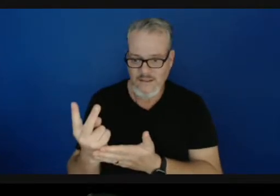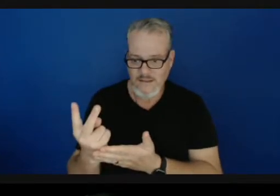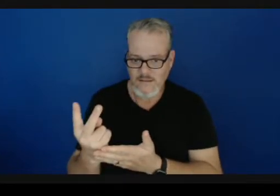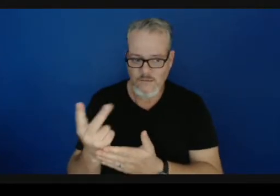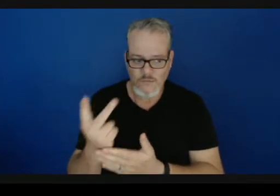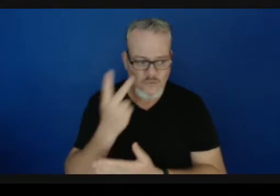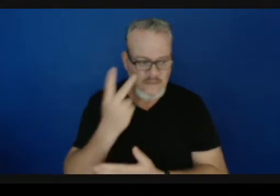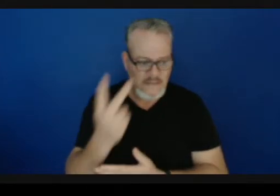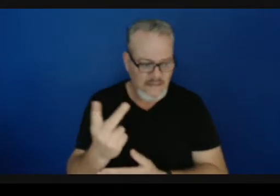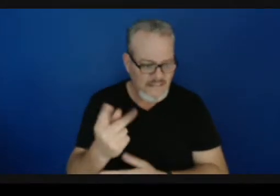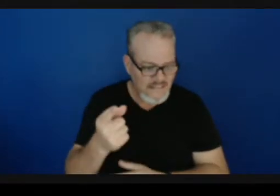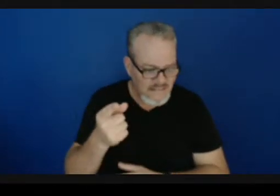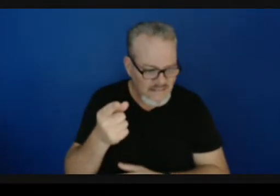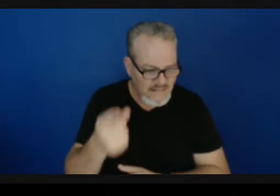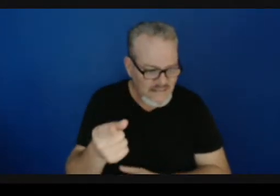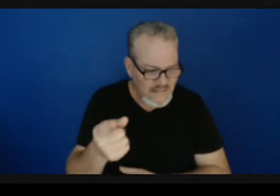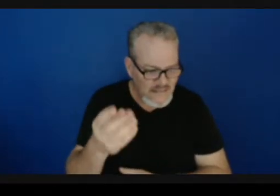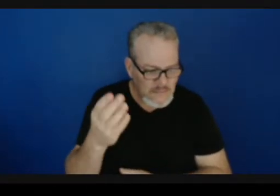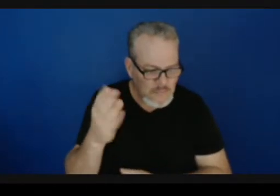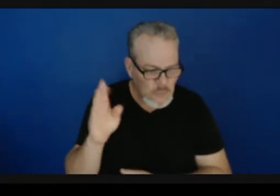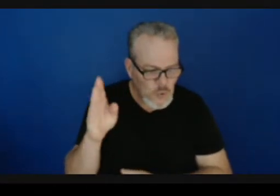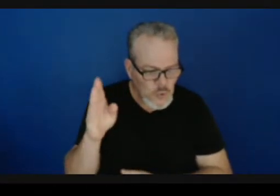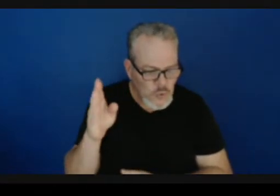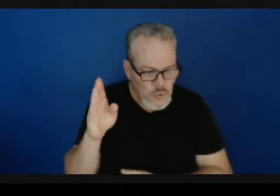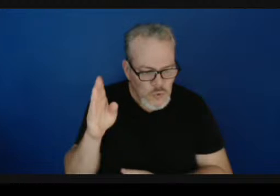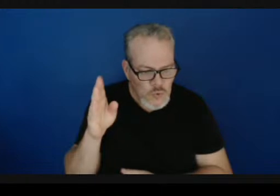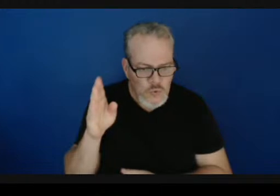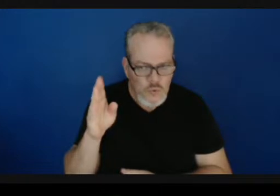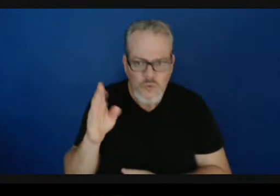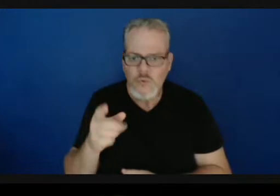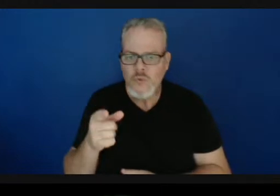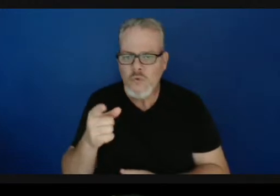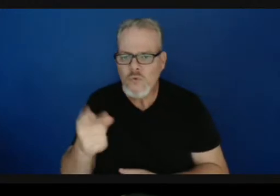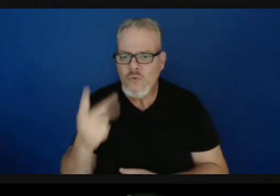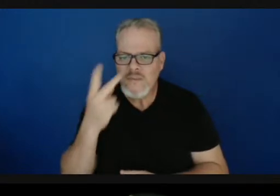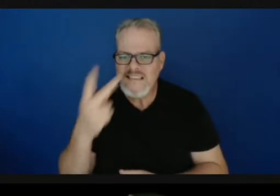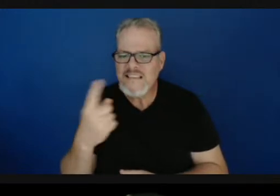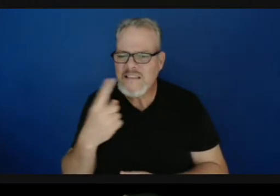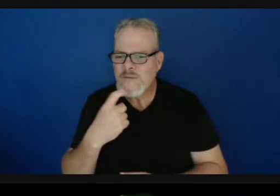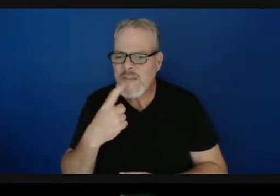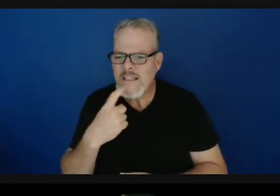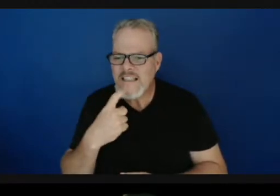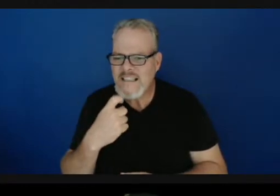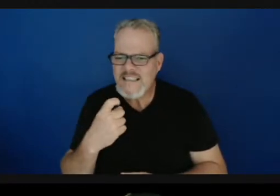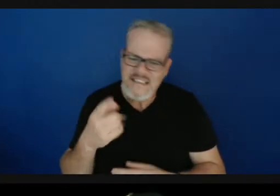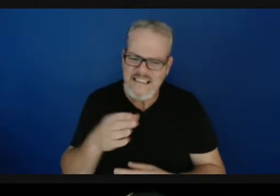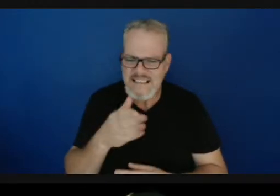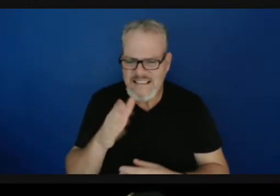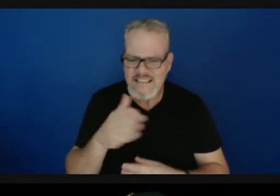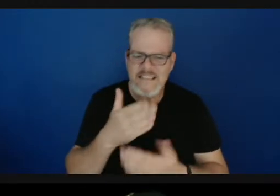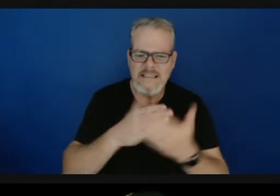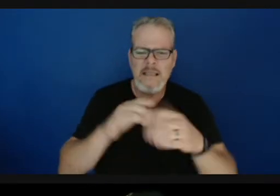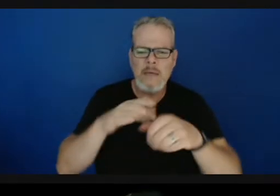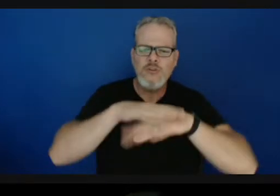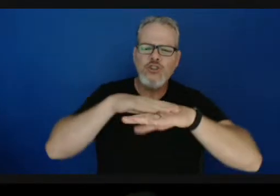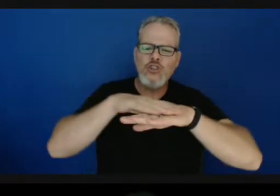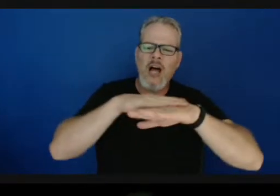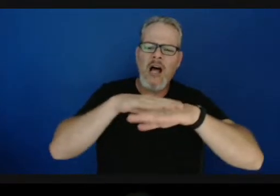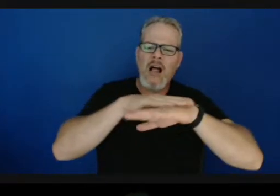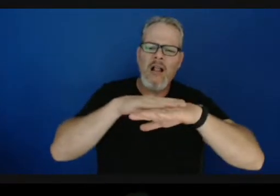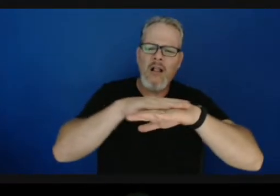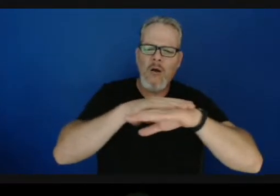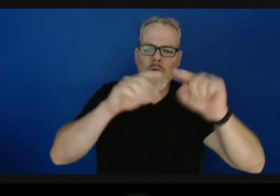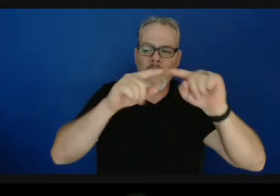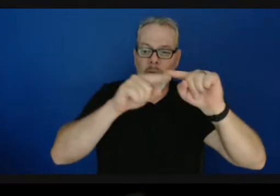see in the blues the deep Pahala earthquakes all through here. There's a couple of deeper ones under Kilauea as well. We see some shallow stuff around Mauna Loa. Mauna Loa seems to